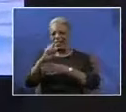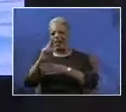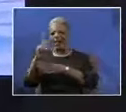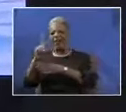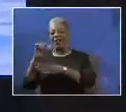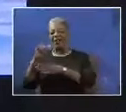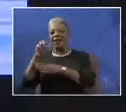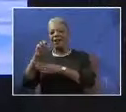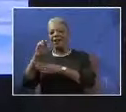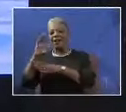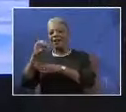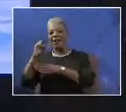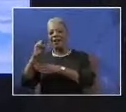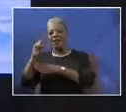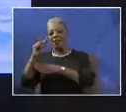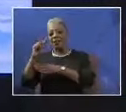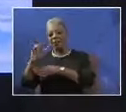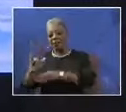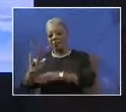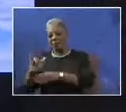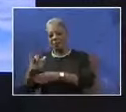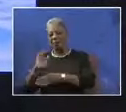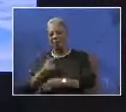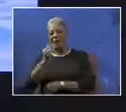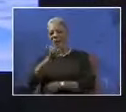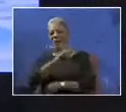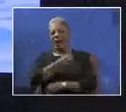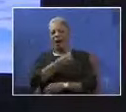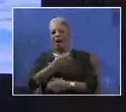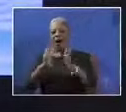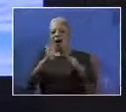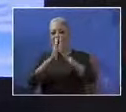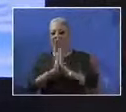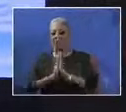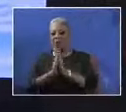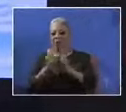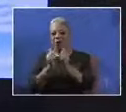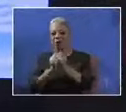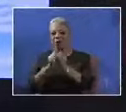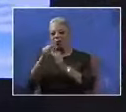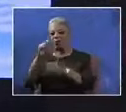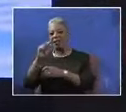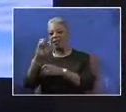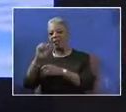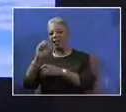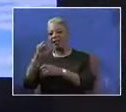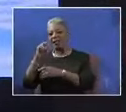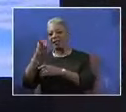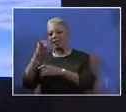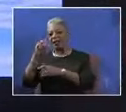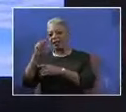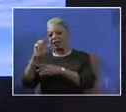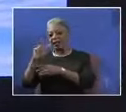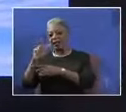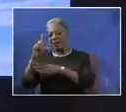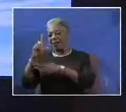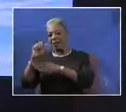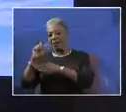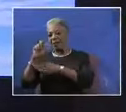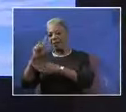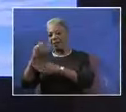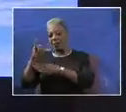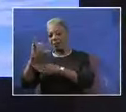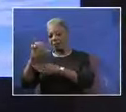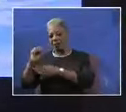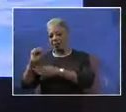Our prayers are with Panita Davis, Sister Panita, who leads the